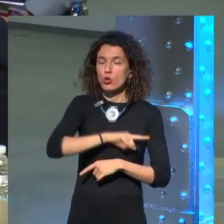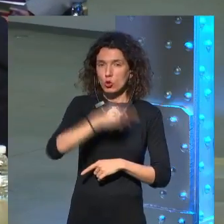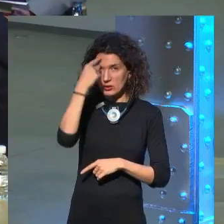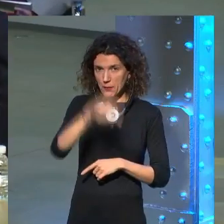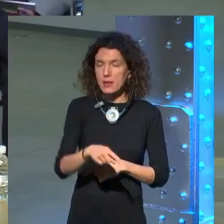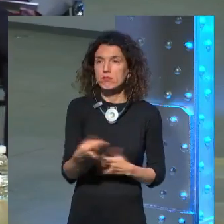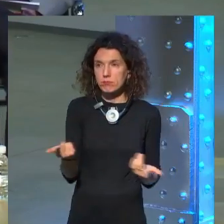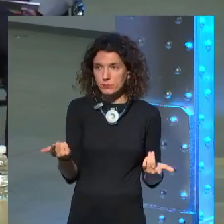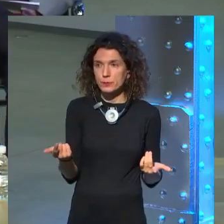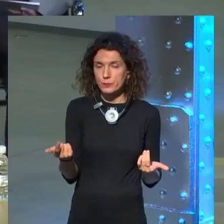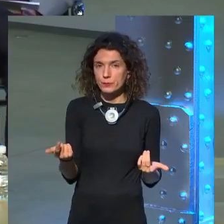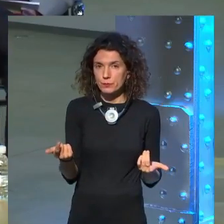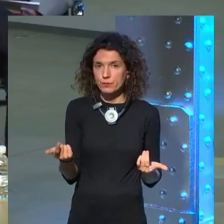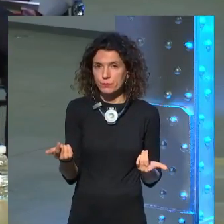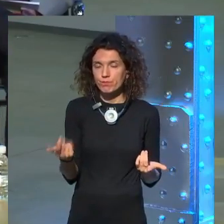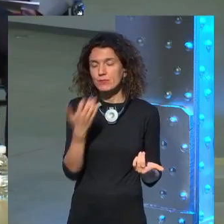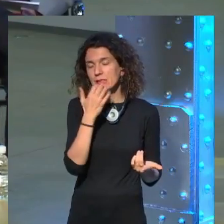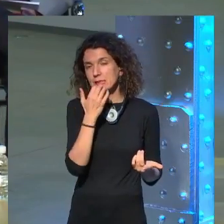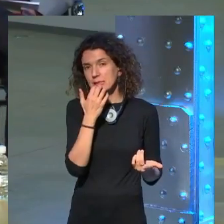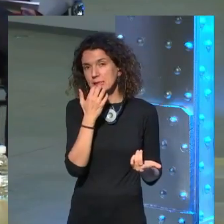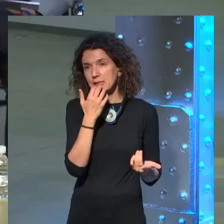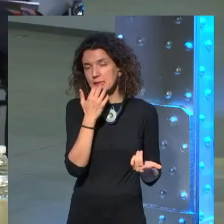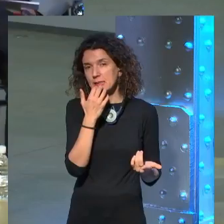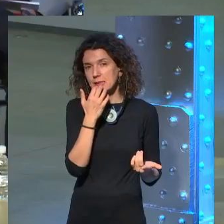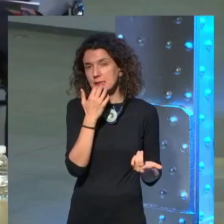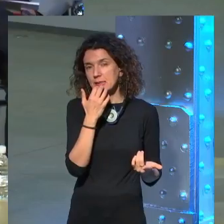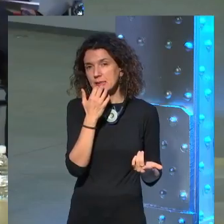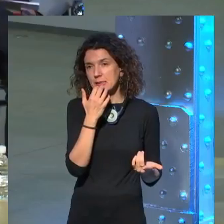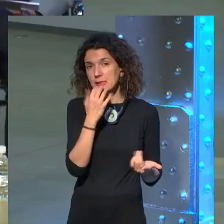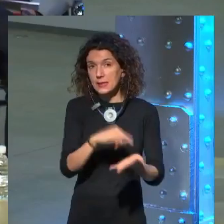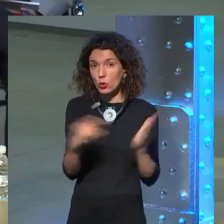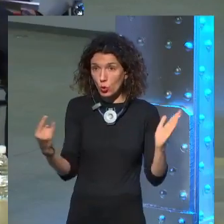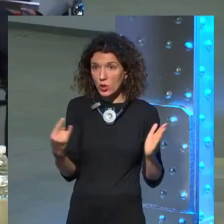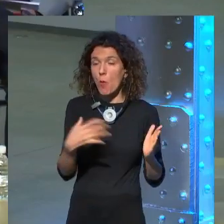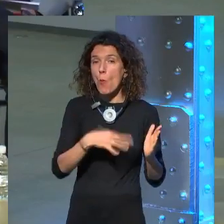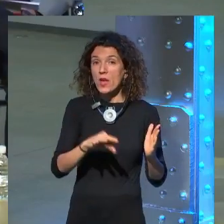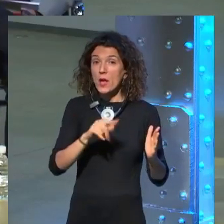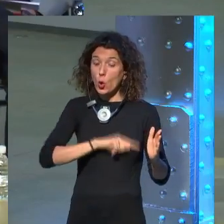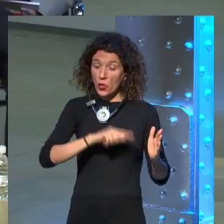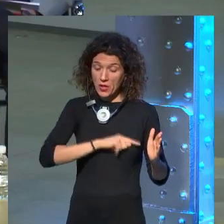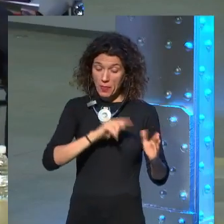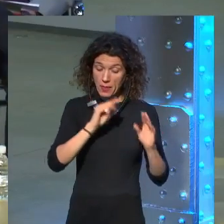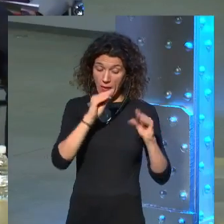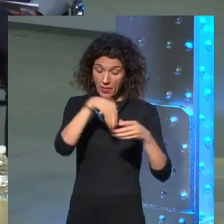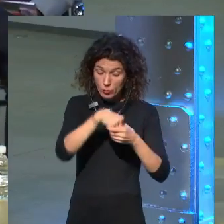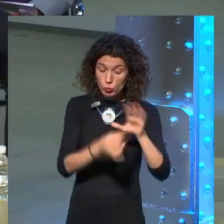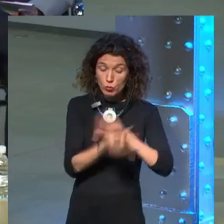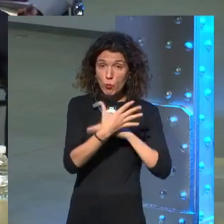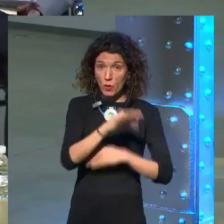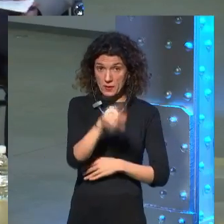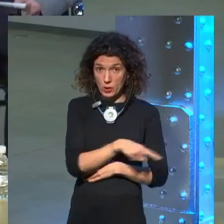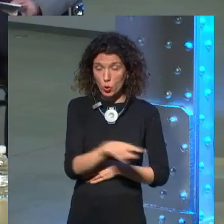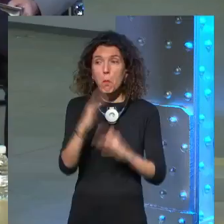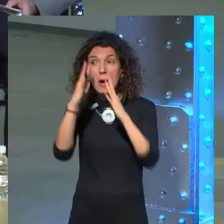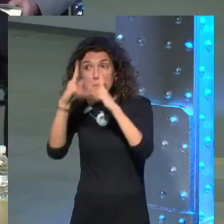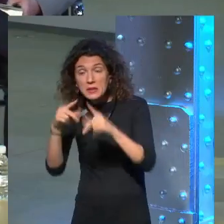whether a piece of technology might become conscious. Weirdly, it turns out that mathematics might have the answer to this, that